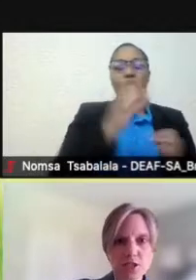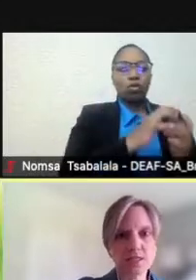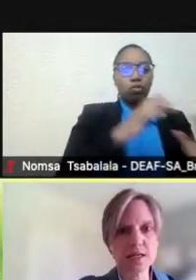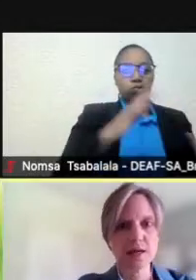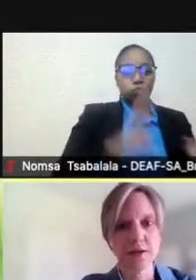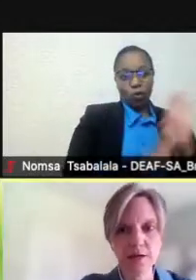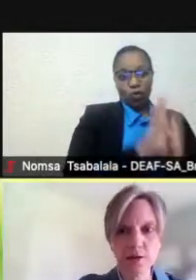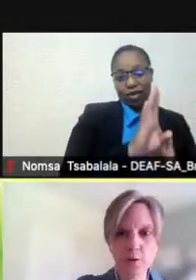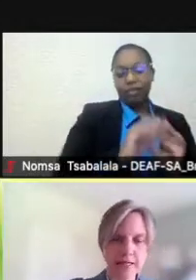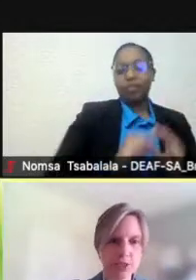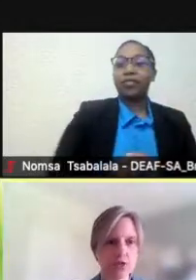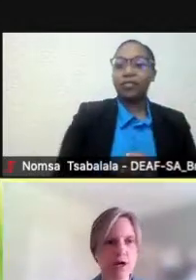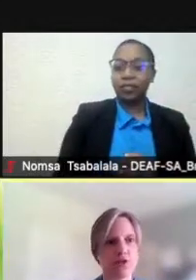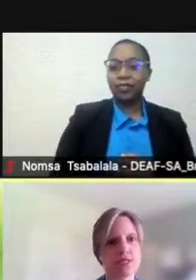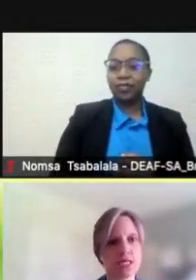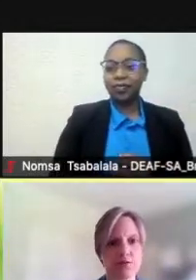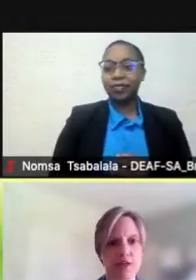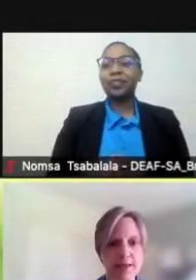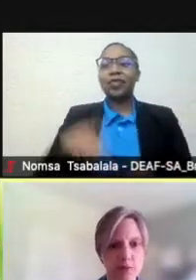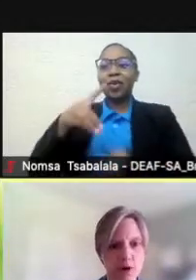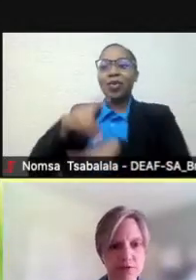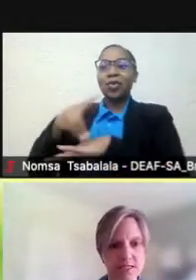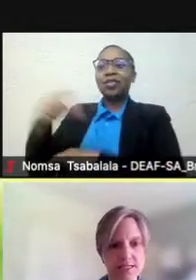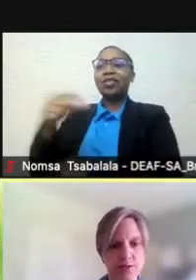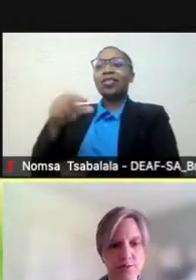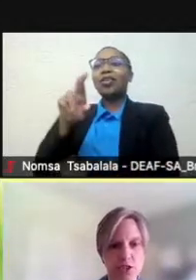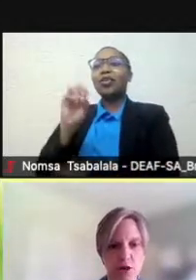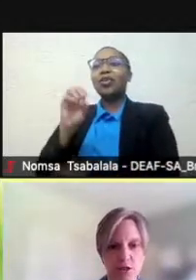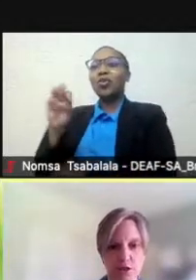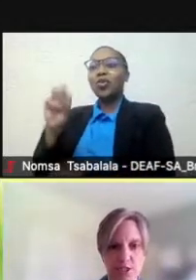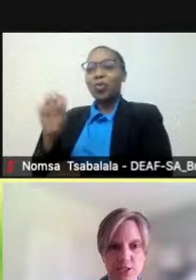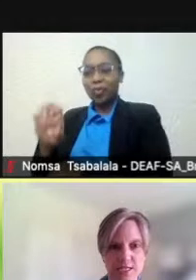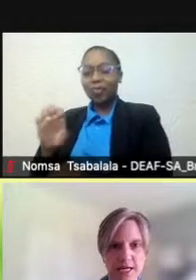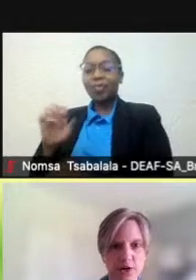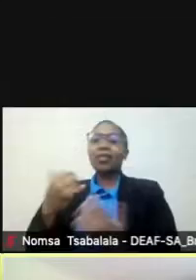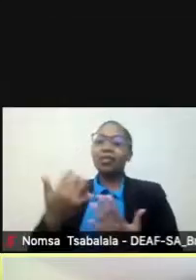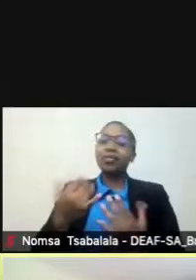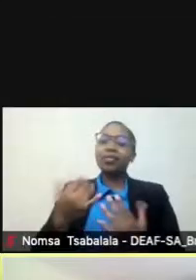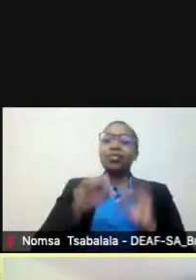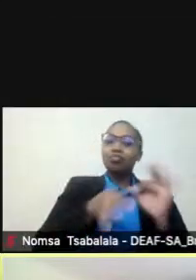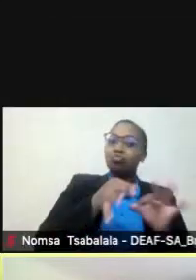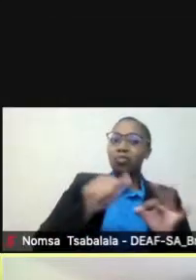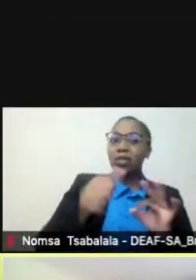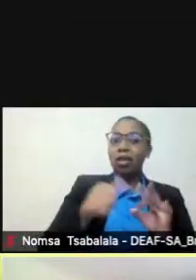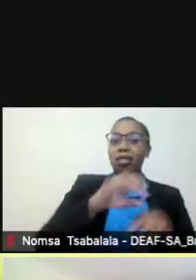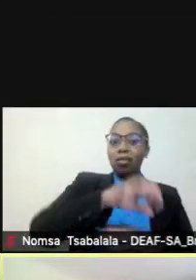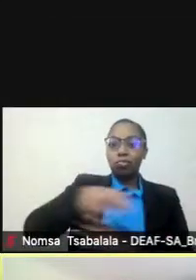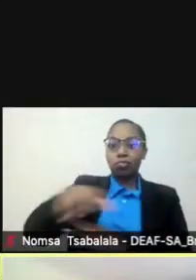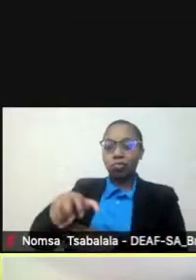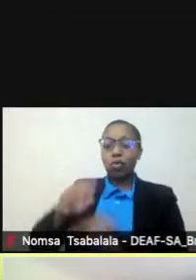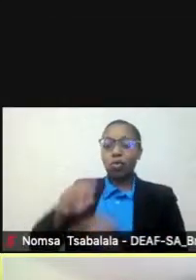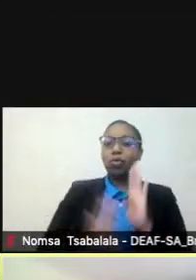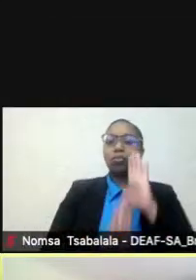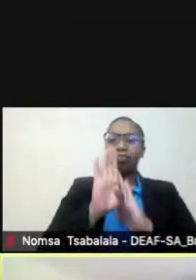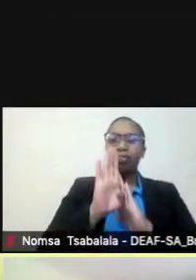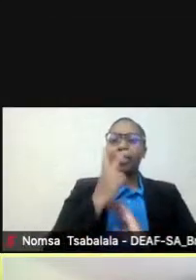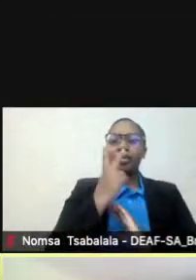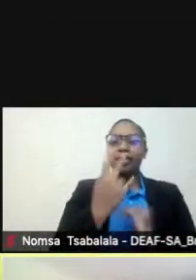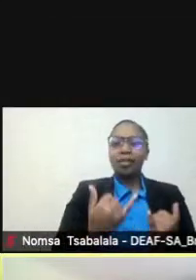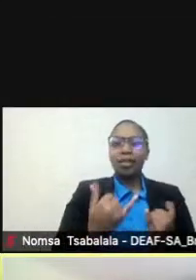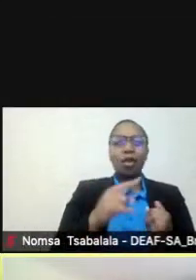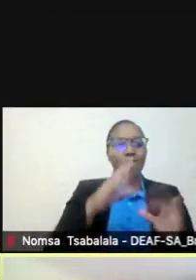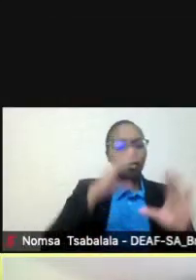So just then quickly to run through some of the other provinces as we are starting to see increases there. I won't go into as much details